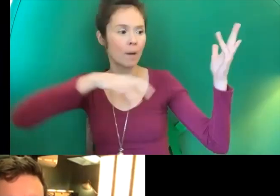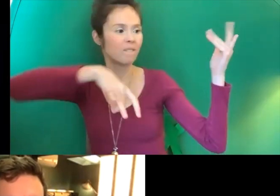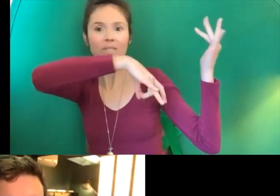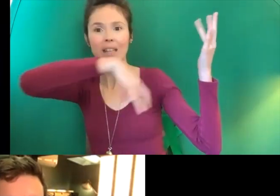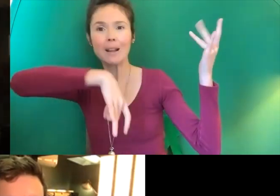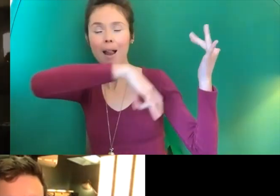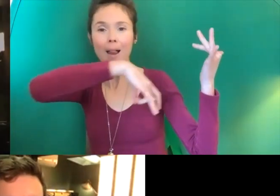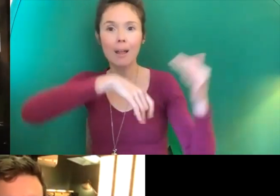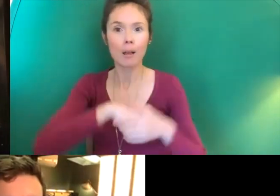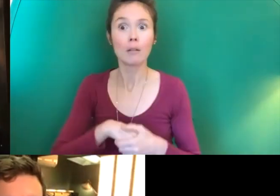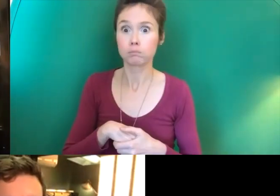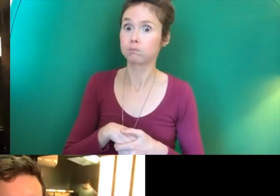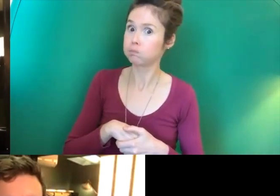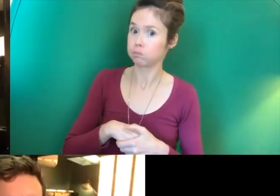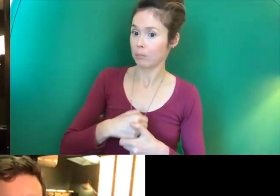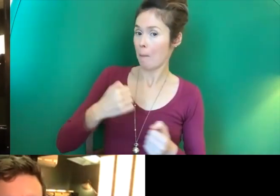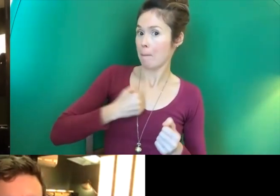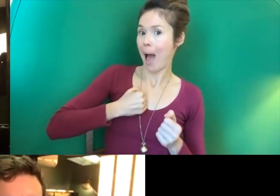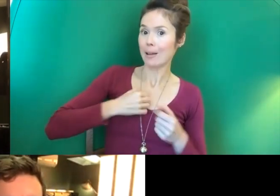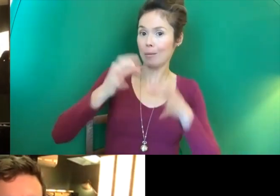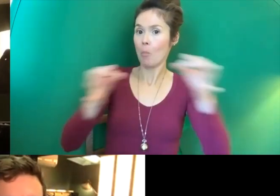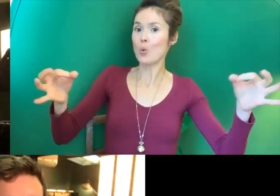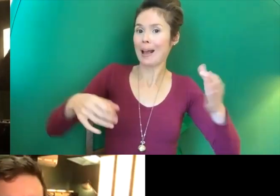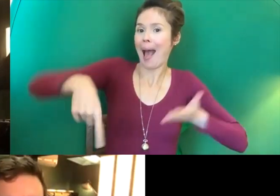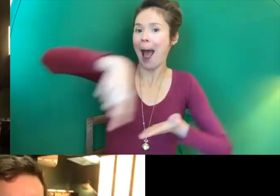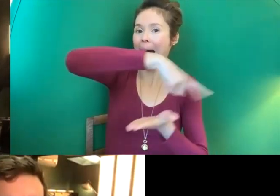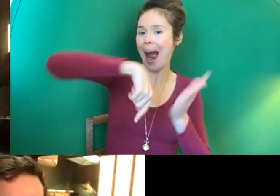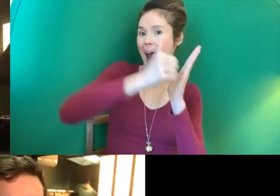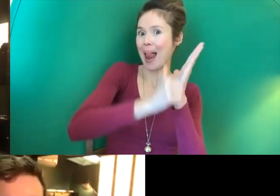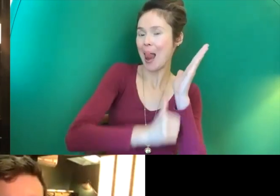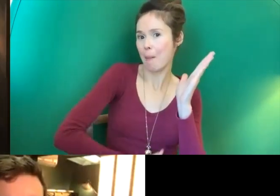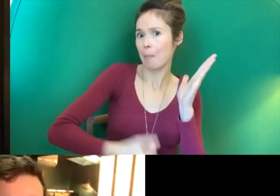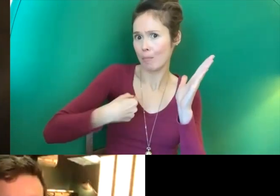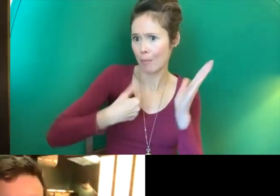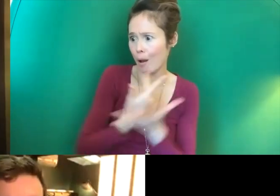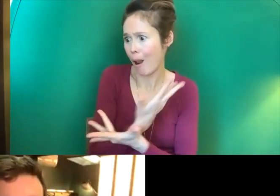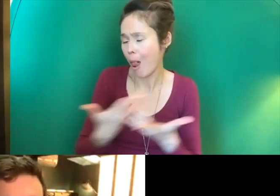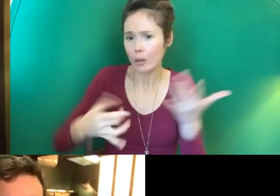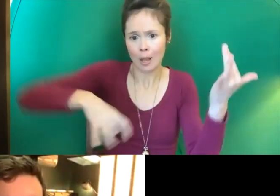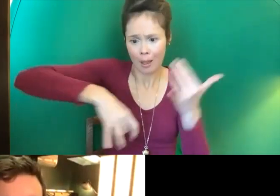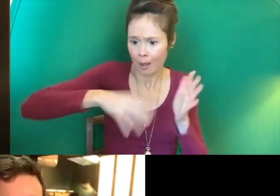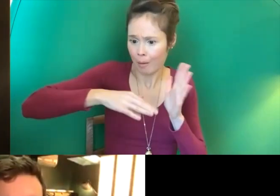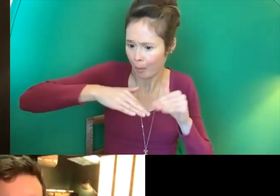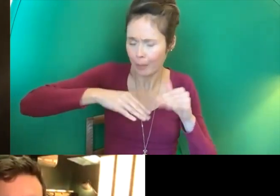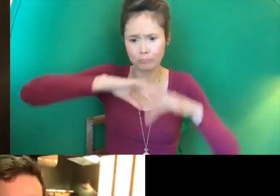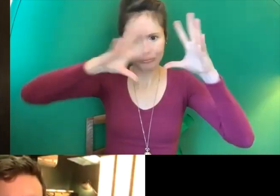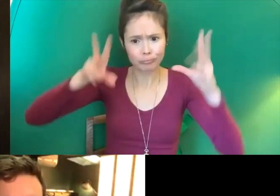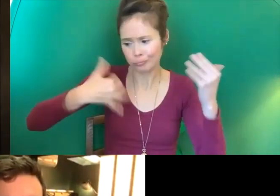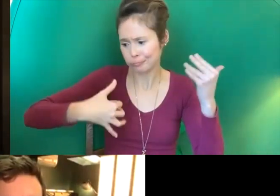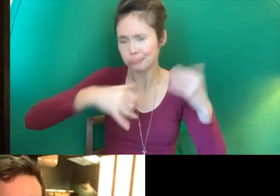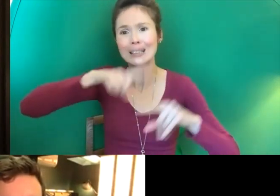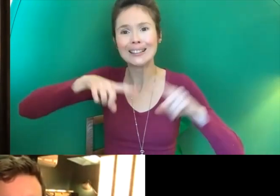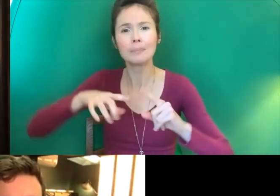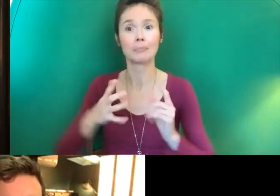We had lots of instruments on my album, and that was a challenge. But I think what you were saying about the feel and the look of